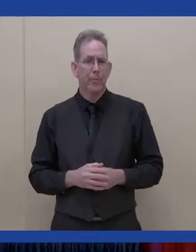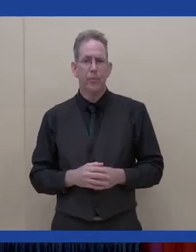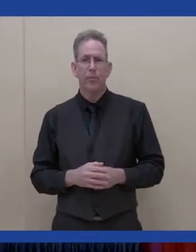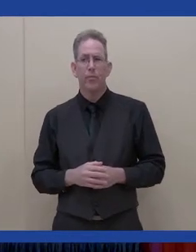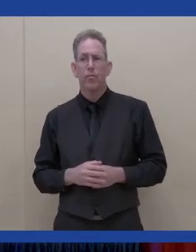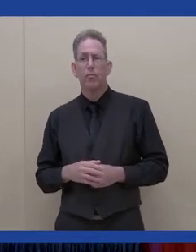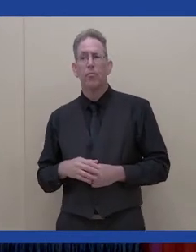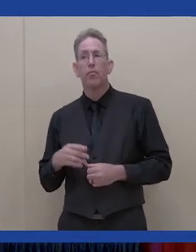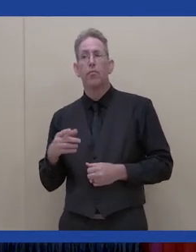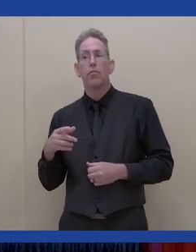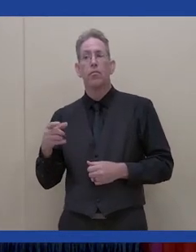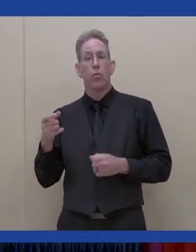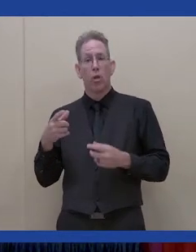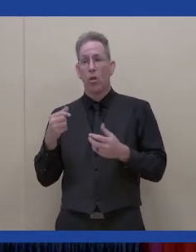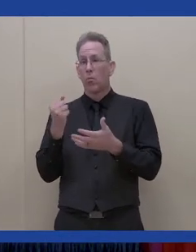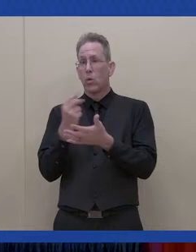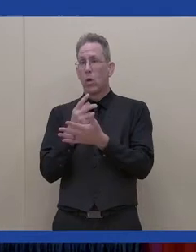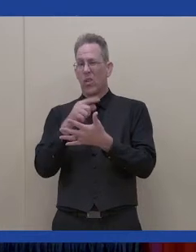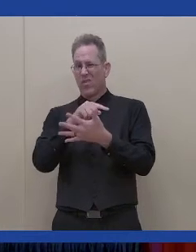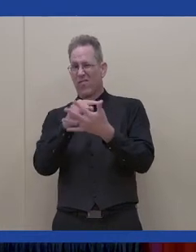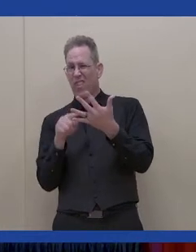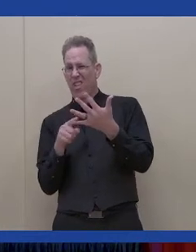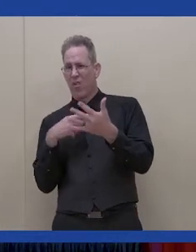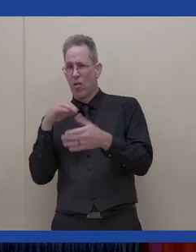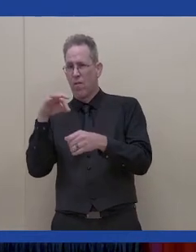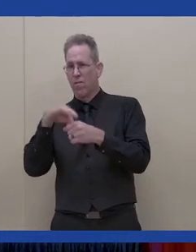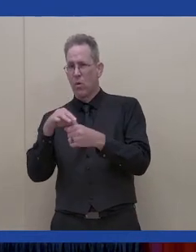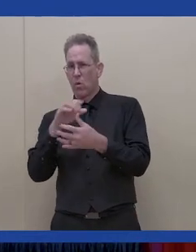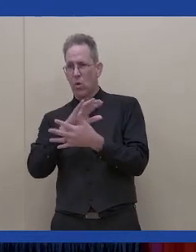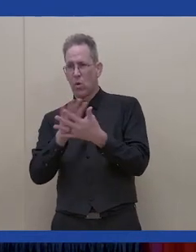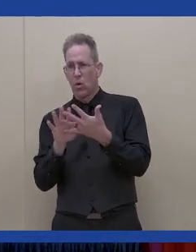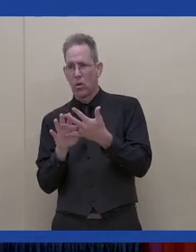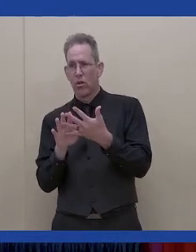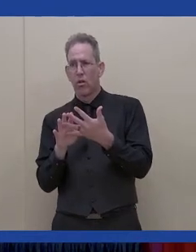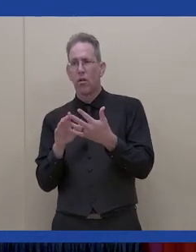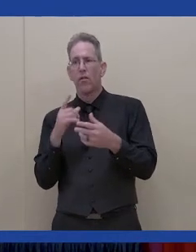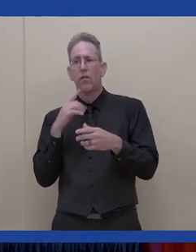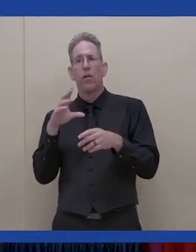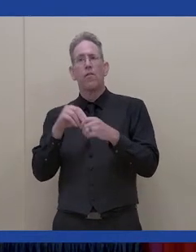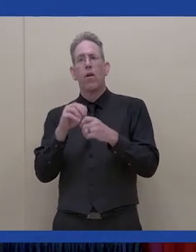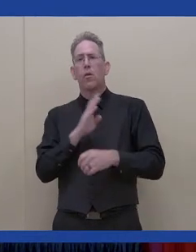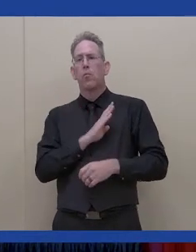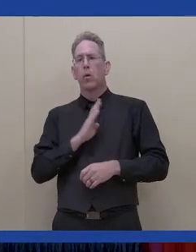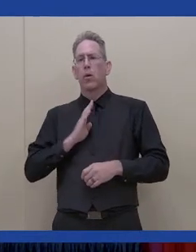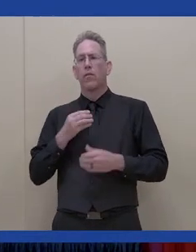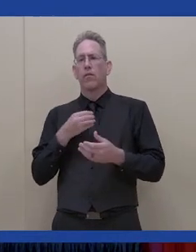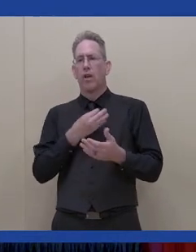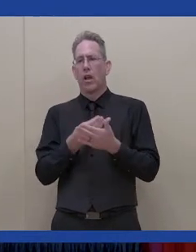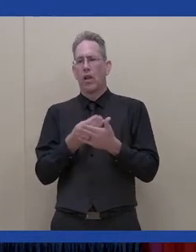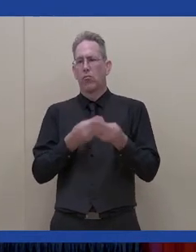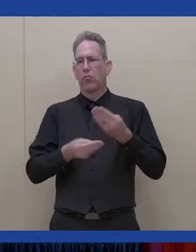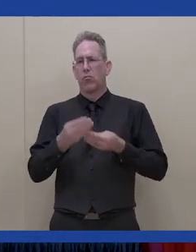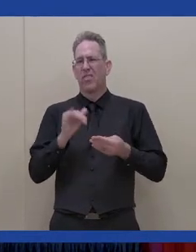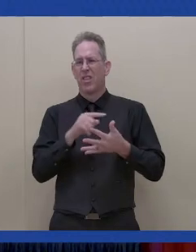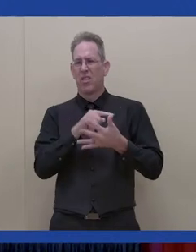of Councilors Barlow, Carpenter, and Kane for the Board of Finance. And on that question, the clerk will please call the roll.